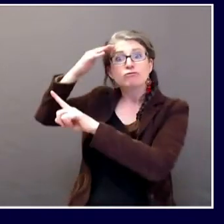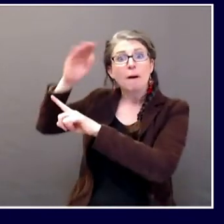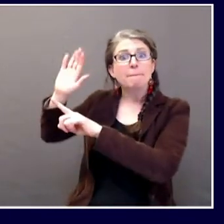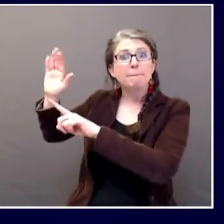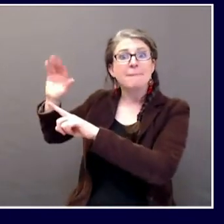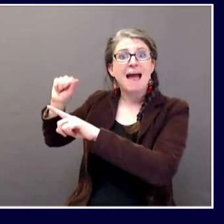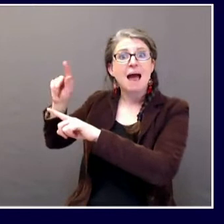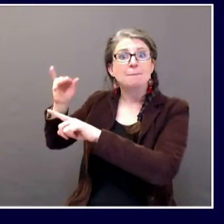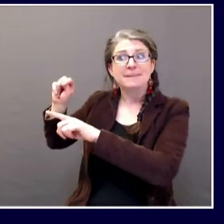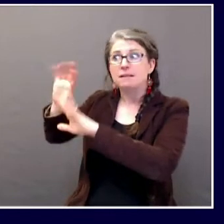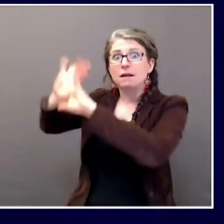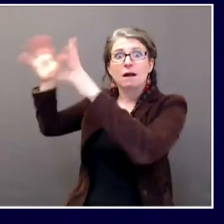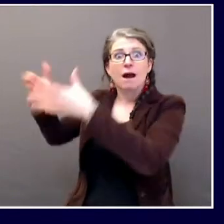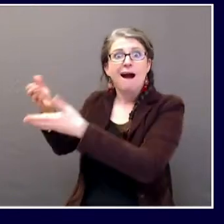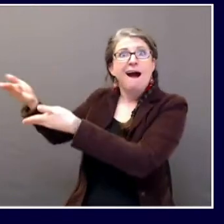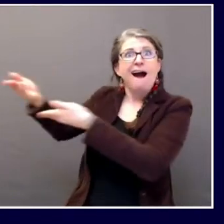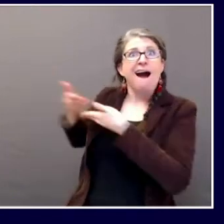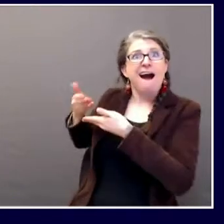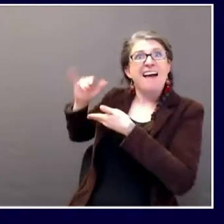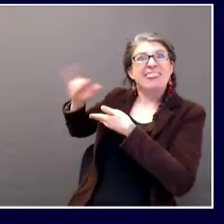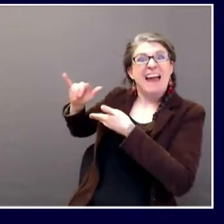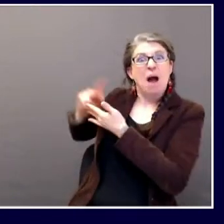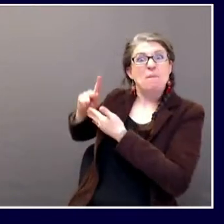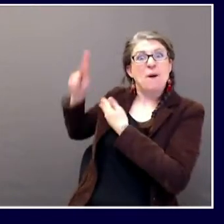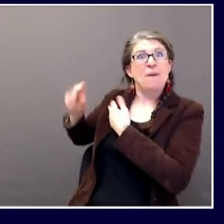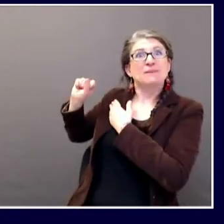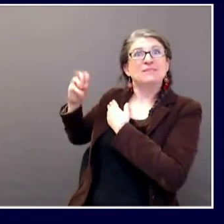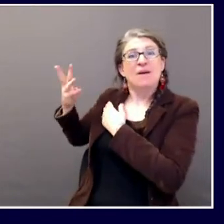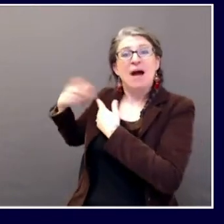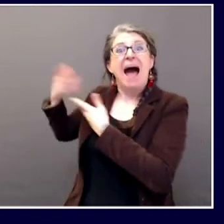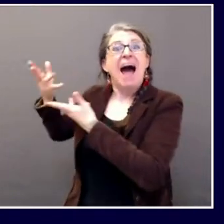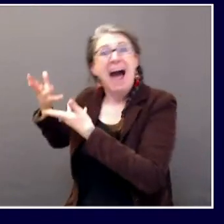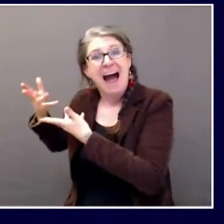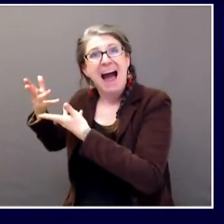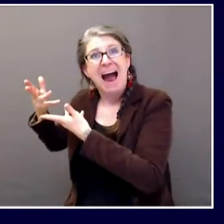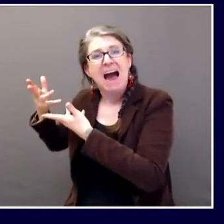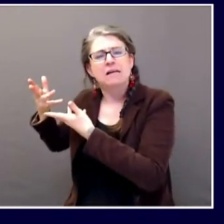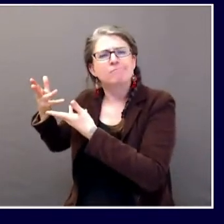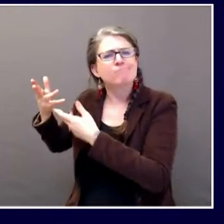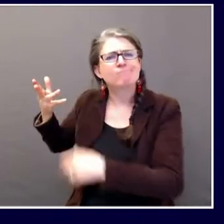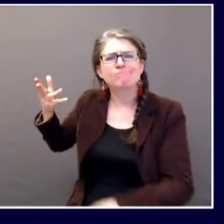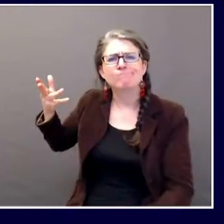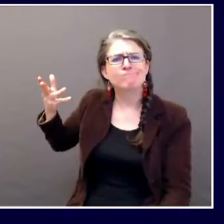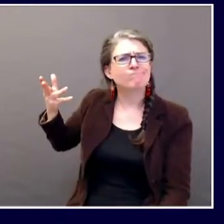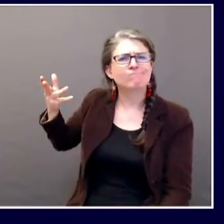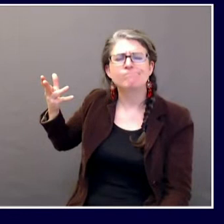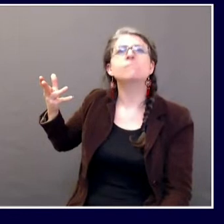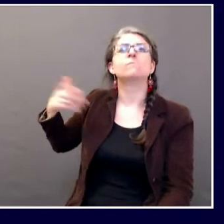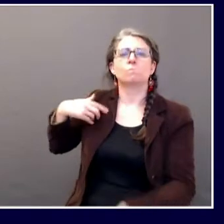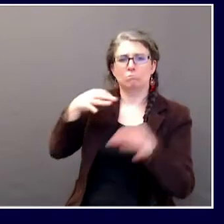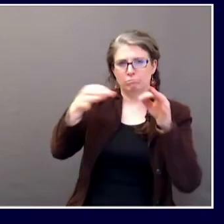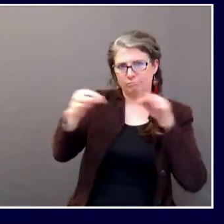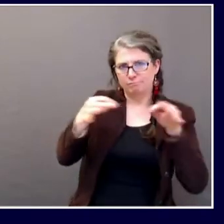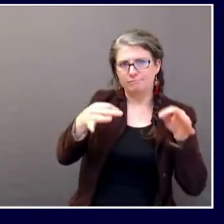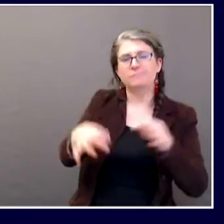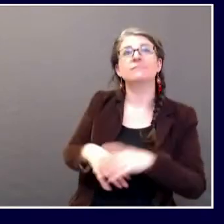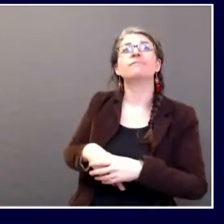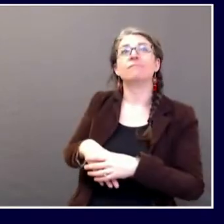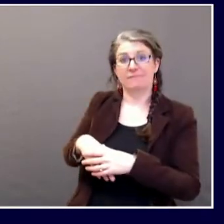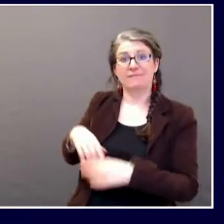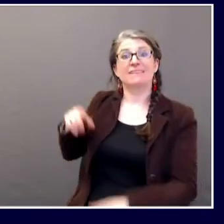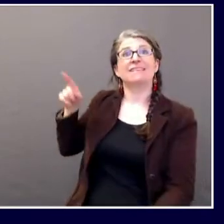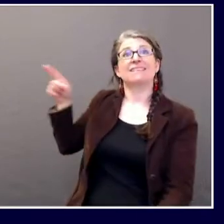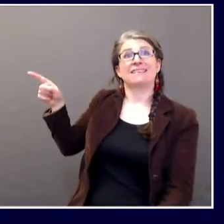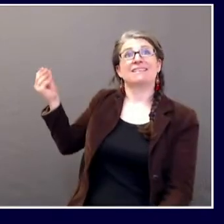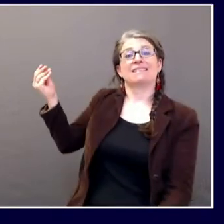in August and September was for the US CDC to create a unified tool that all